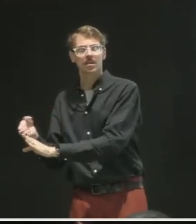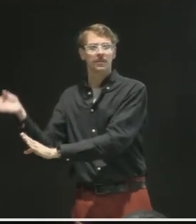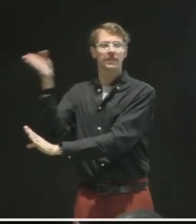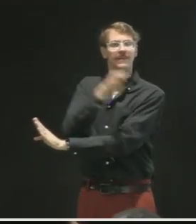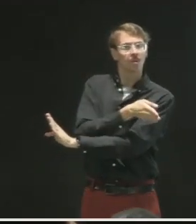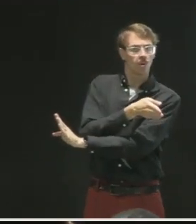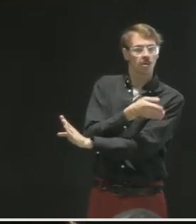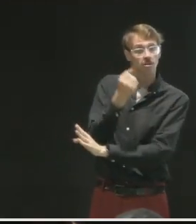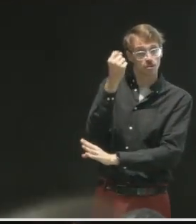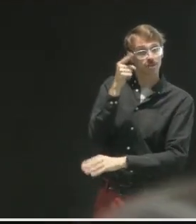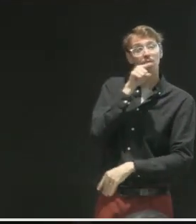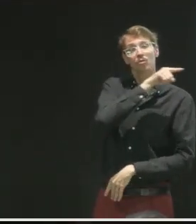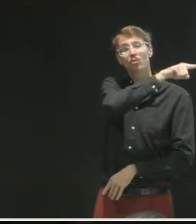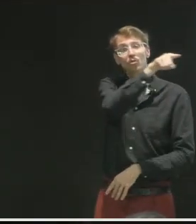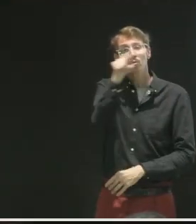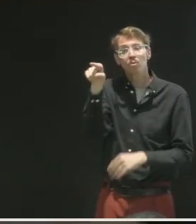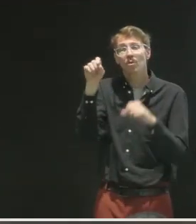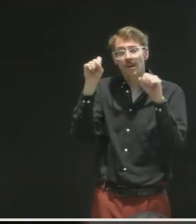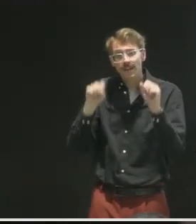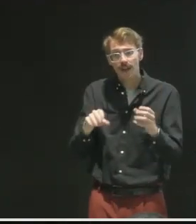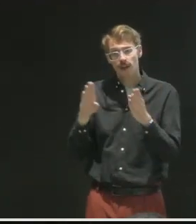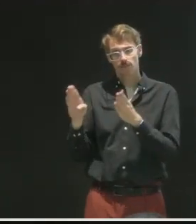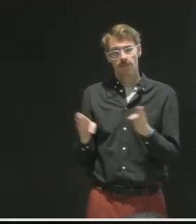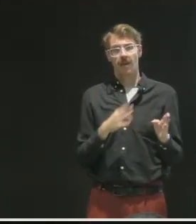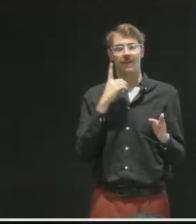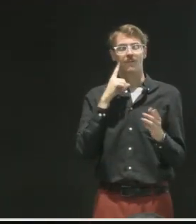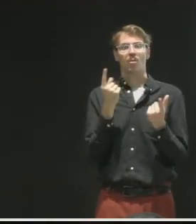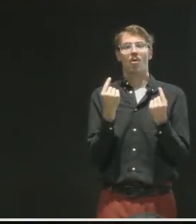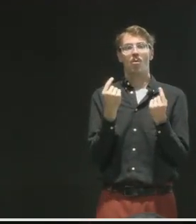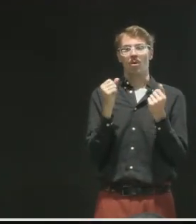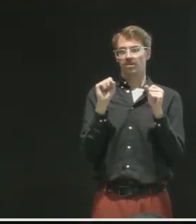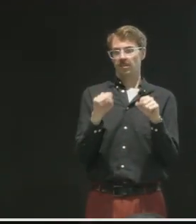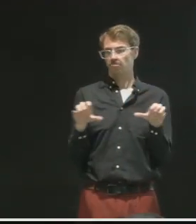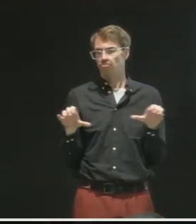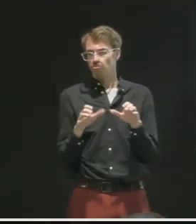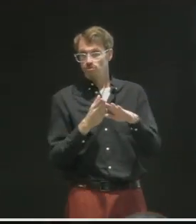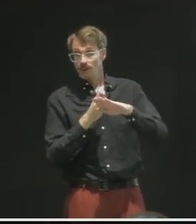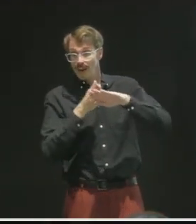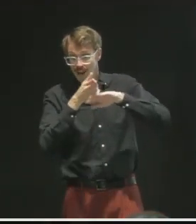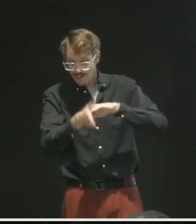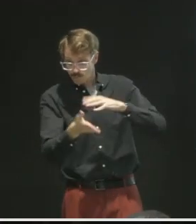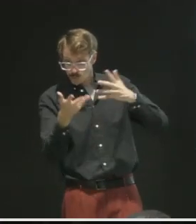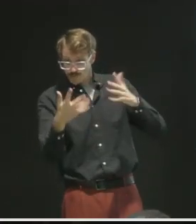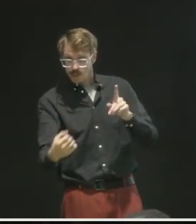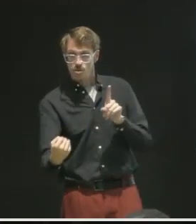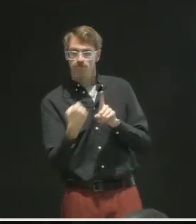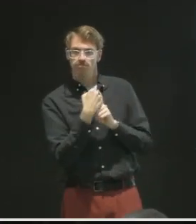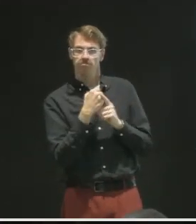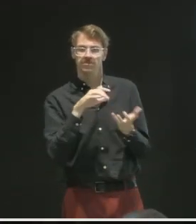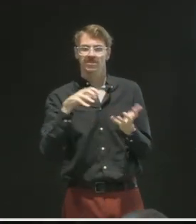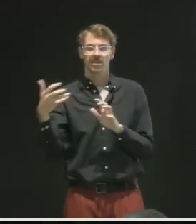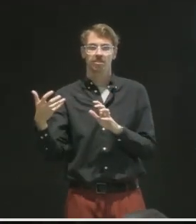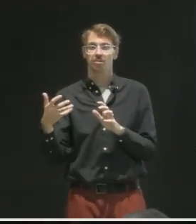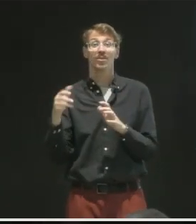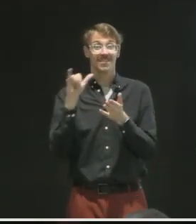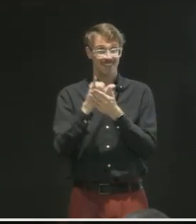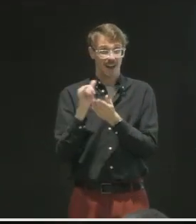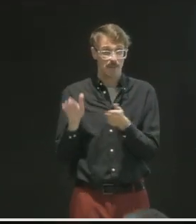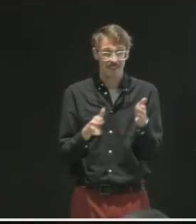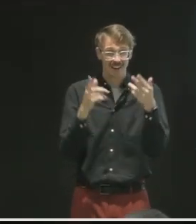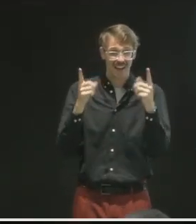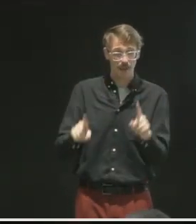you can plan for what you will be able to do after you have been impacted, long before you've actually been